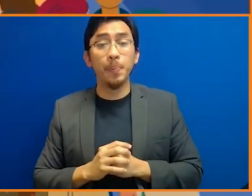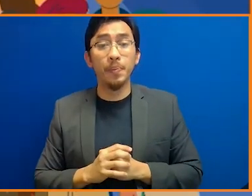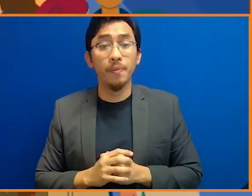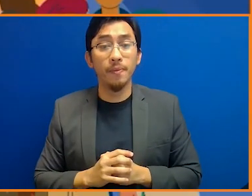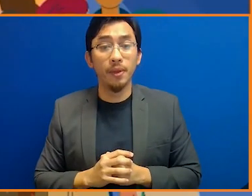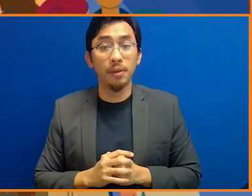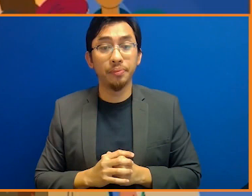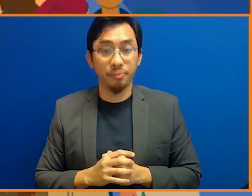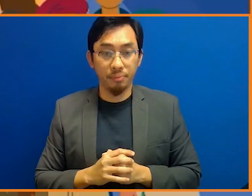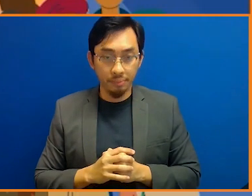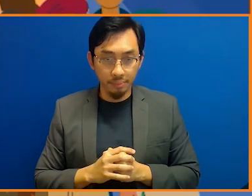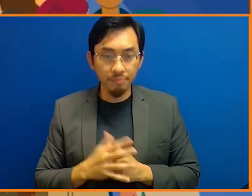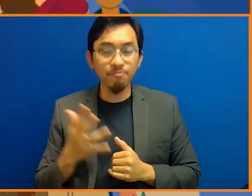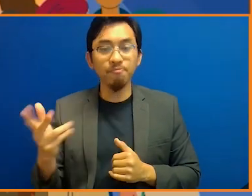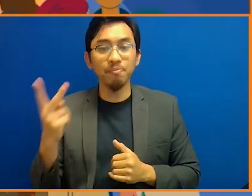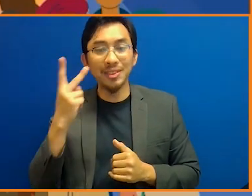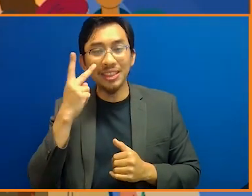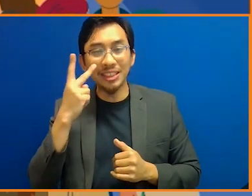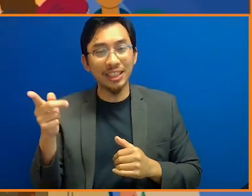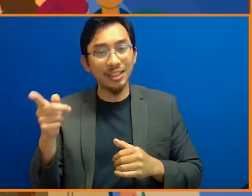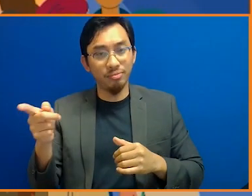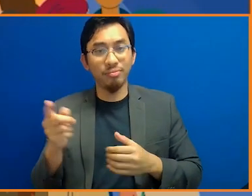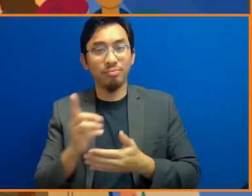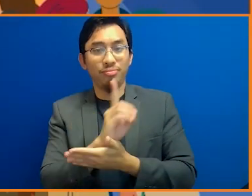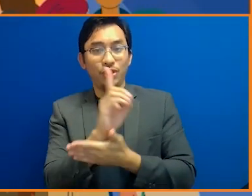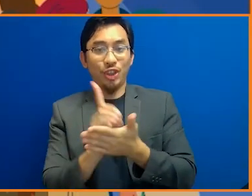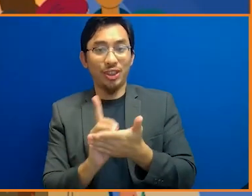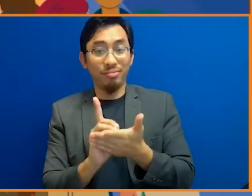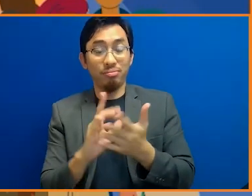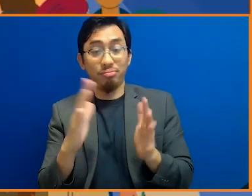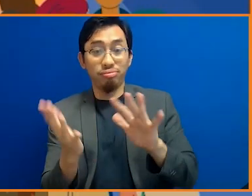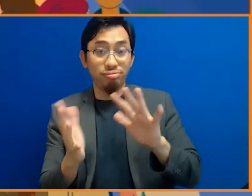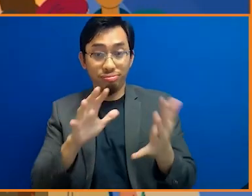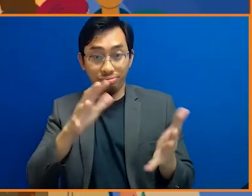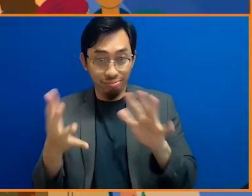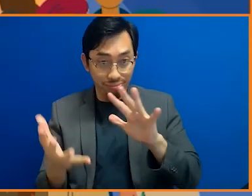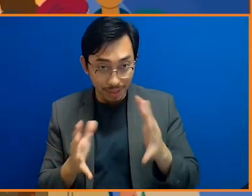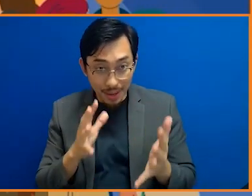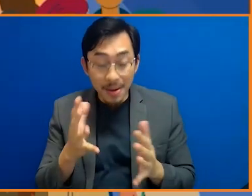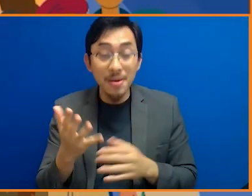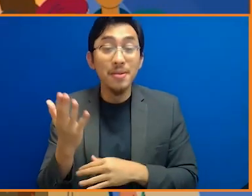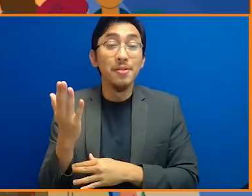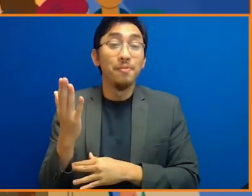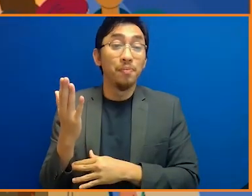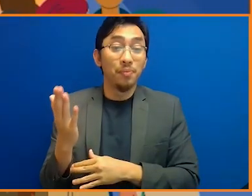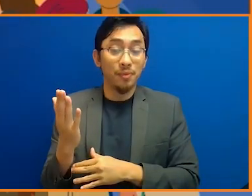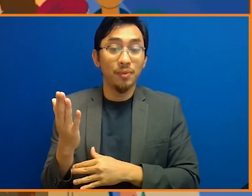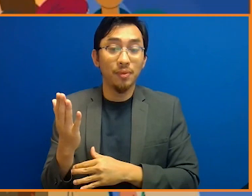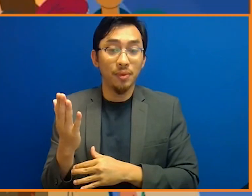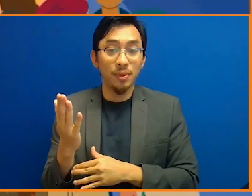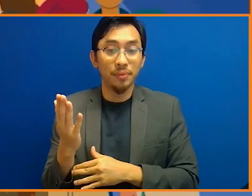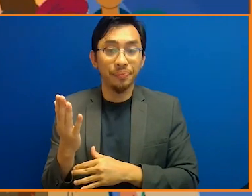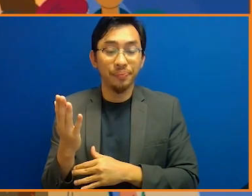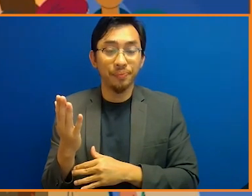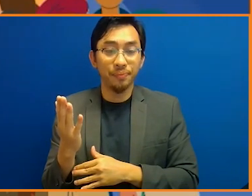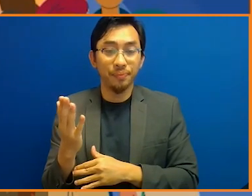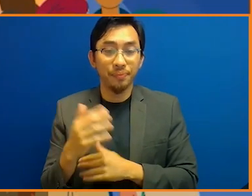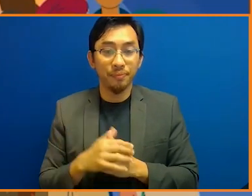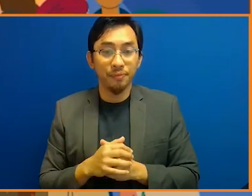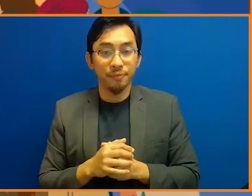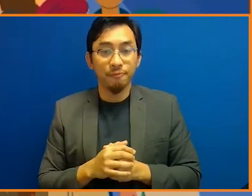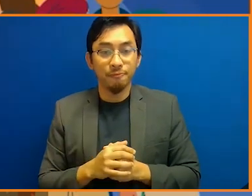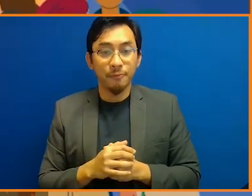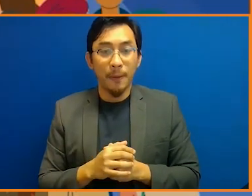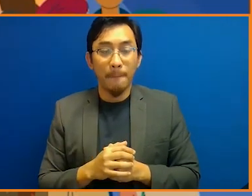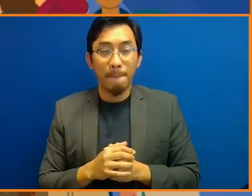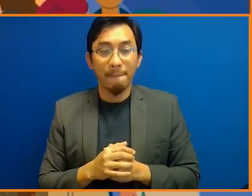And so to do this, we need kind of numerical simulation weight. This is a way